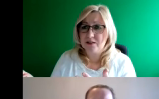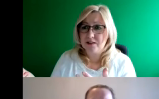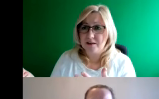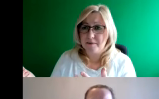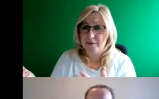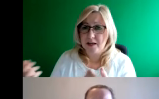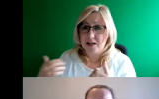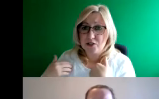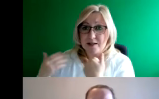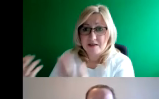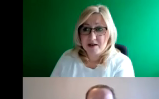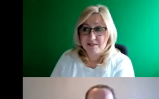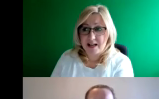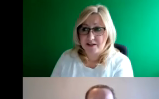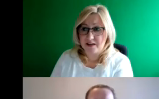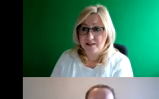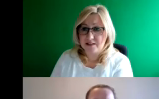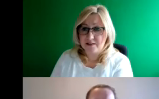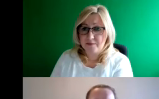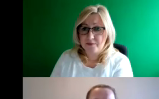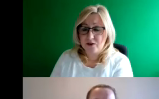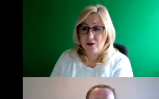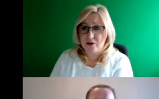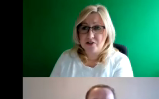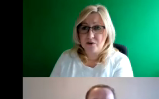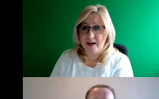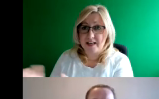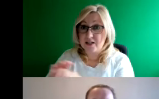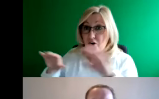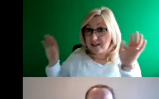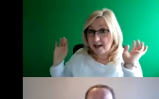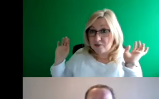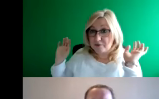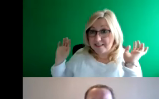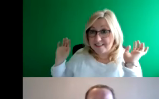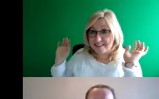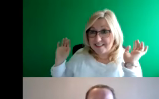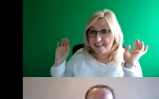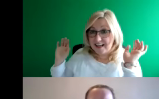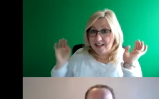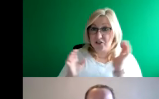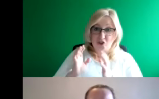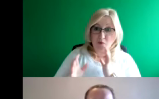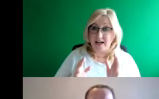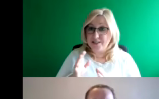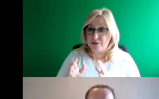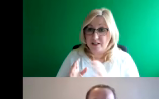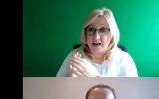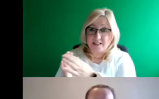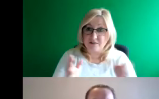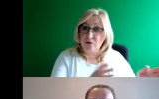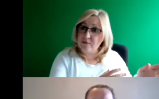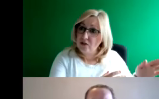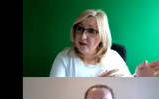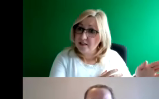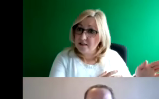comfortable? Yeah. And do I then mirror that or not? Or do I ignore that completely and just do what I do